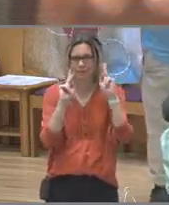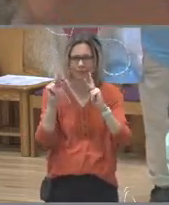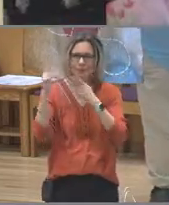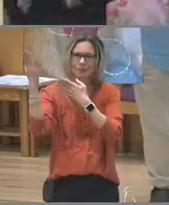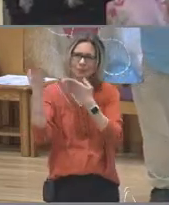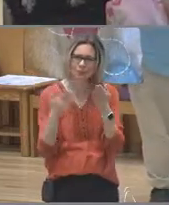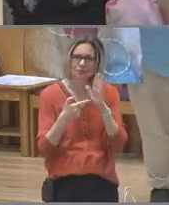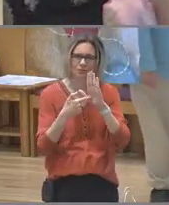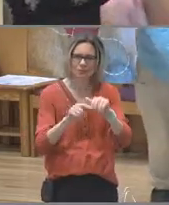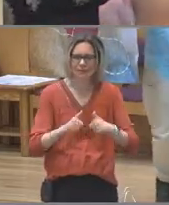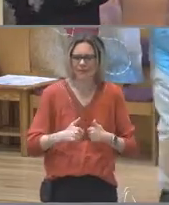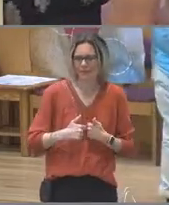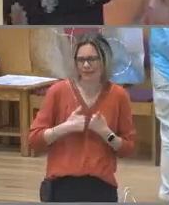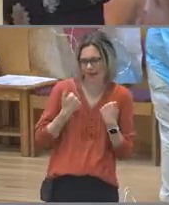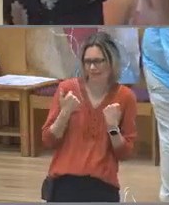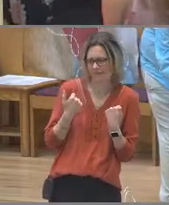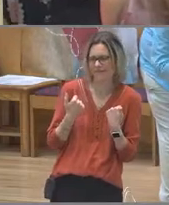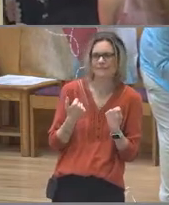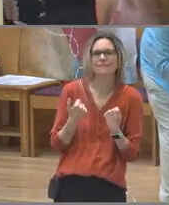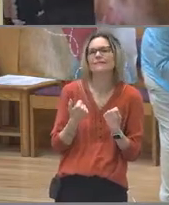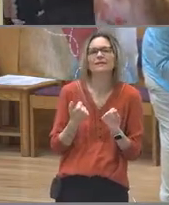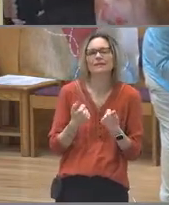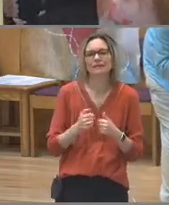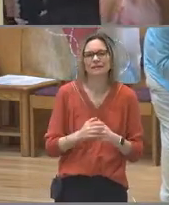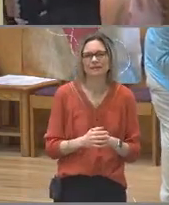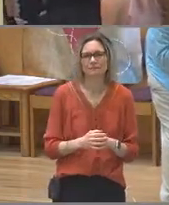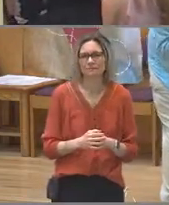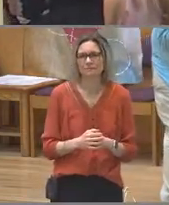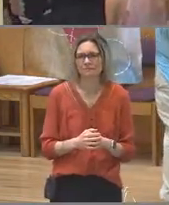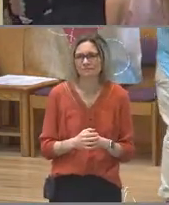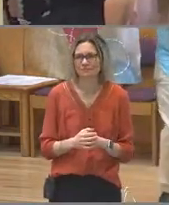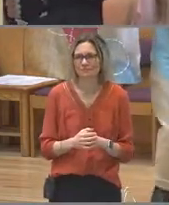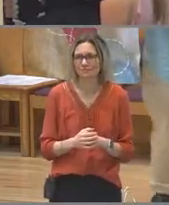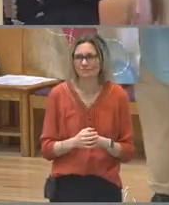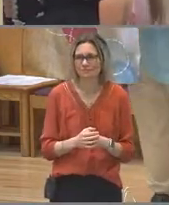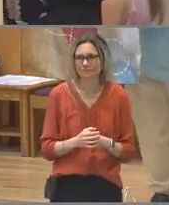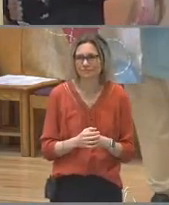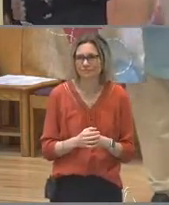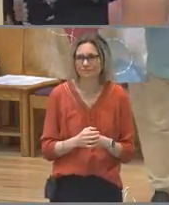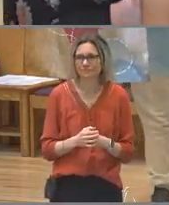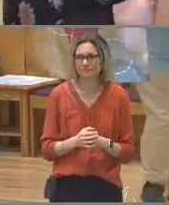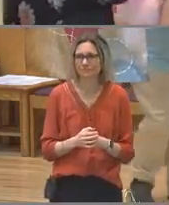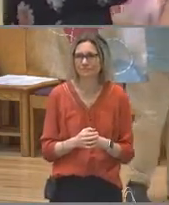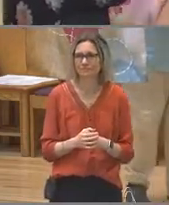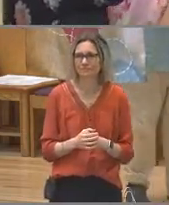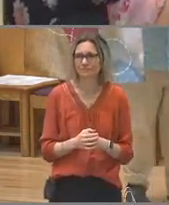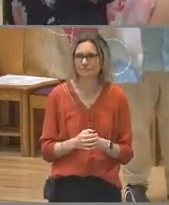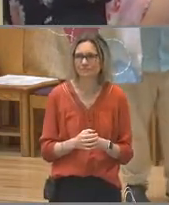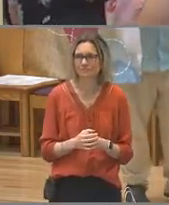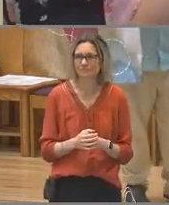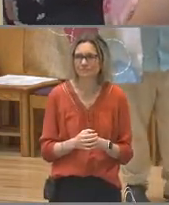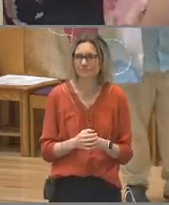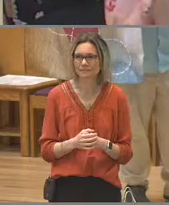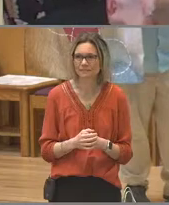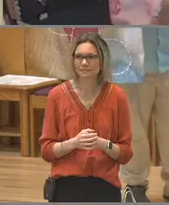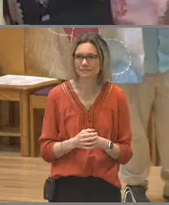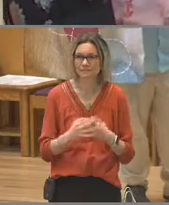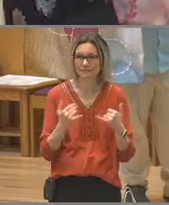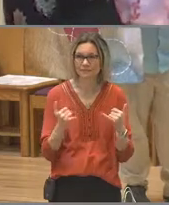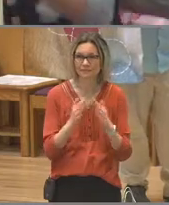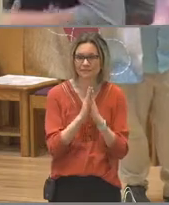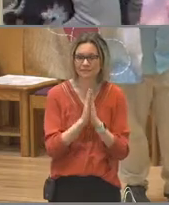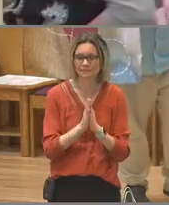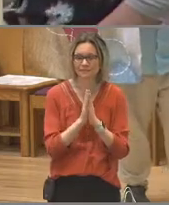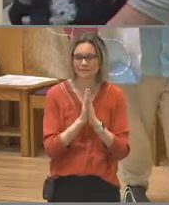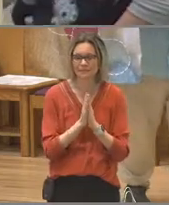life and through the food, fresh food, that is good for them. So today we are going to pray,